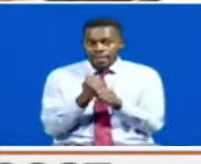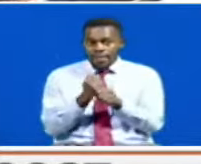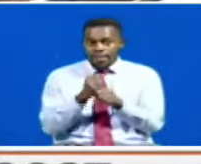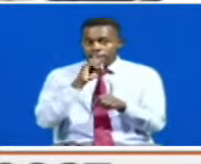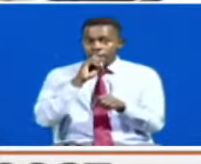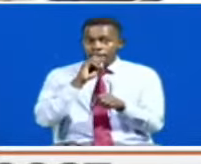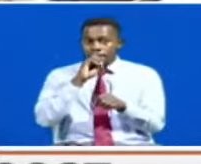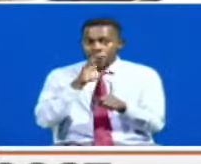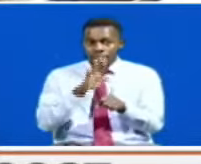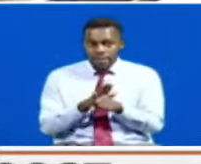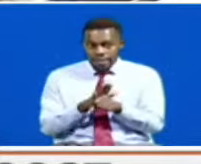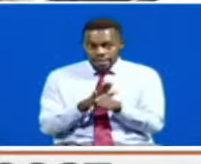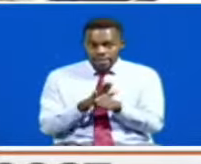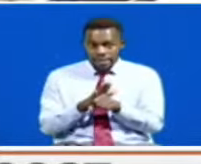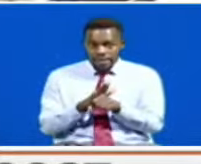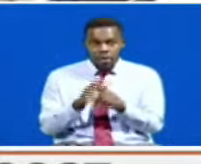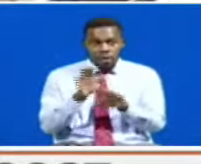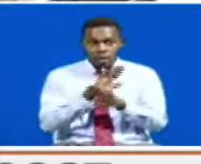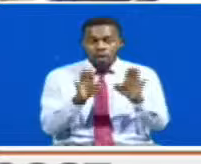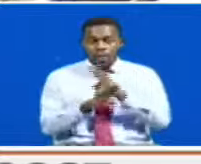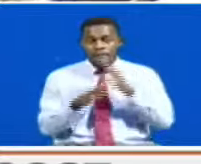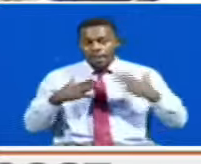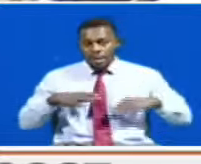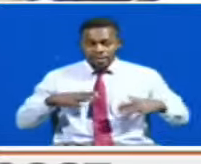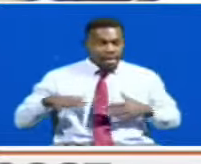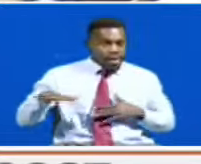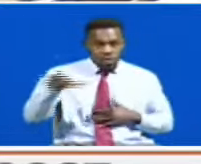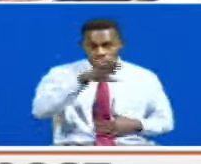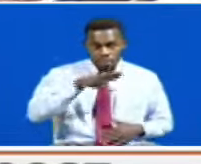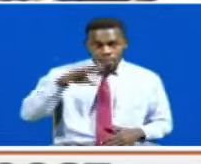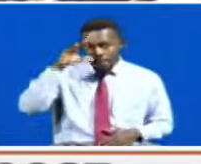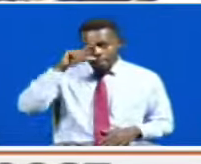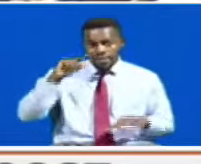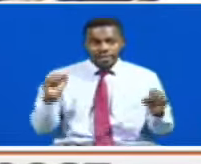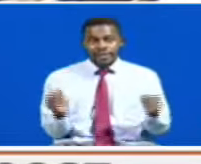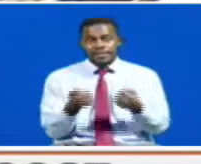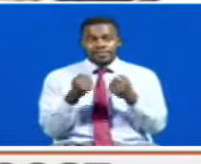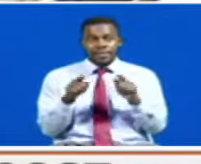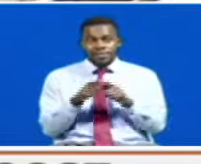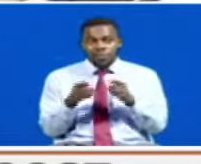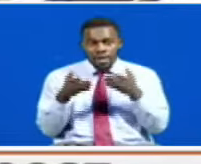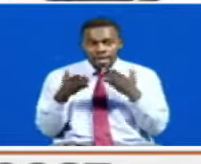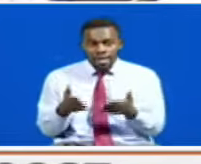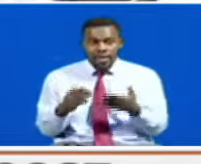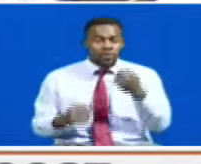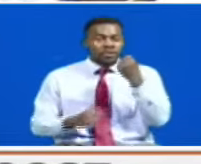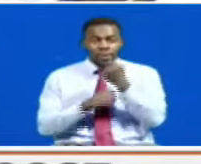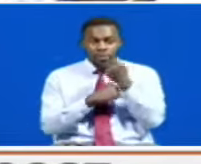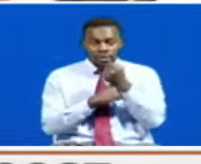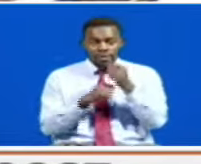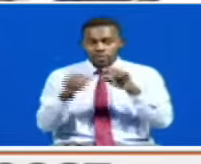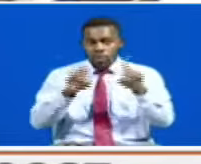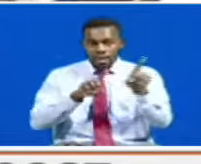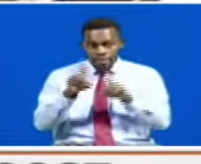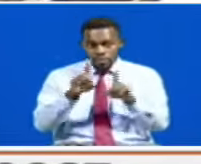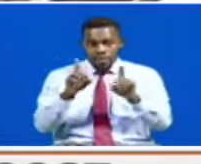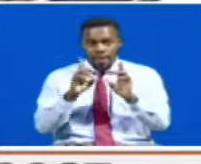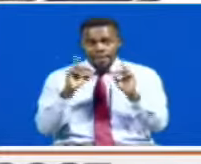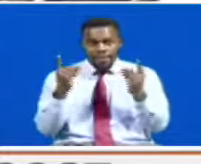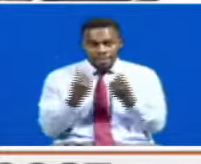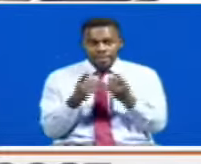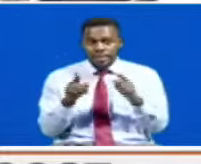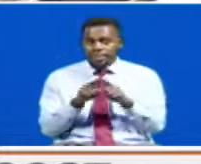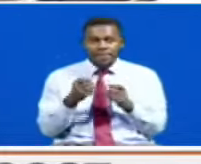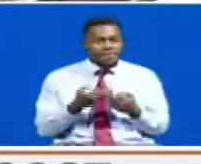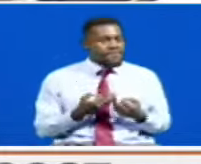of Mombasa is safe. And we are here to support the tourism. You are free